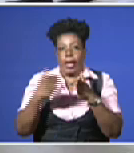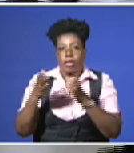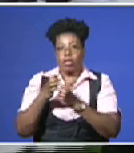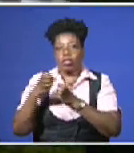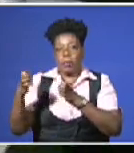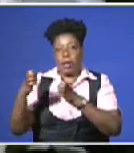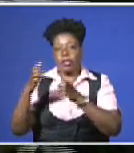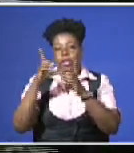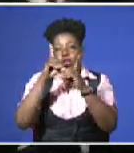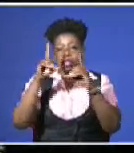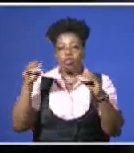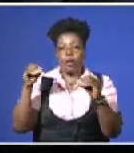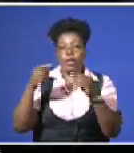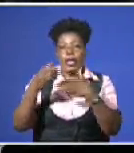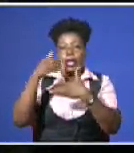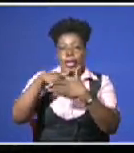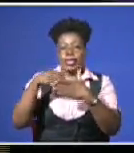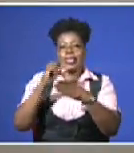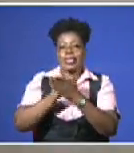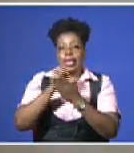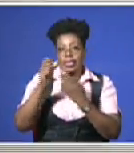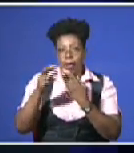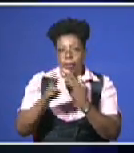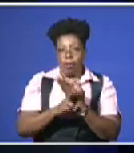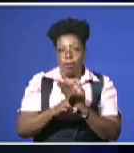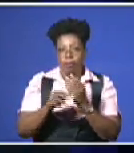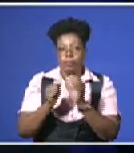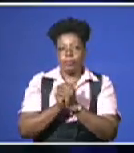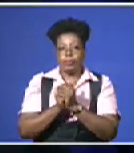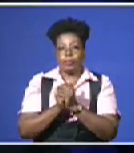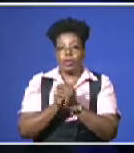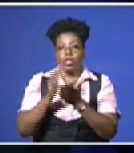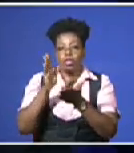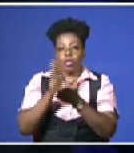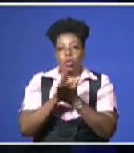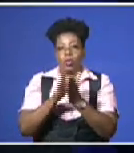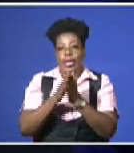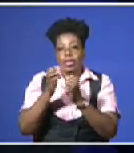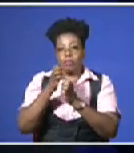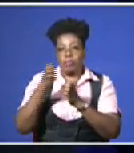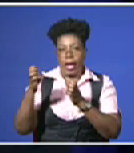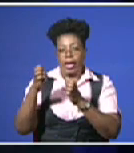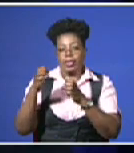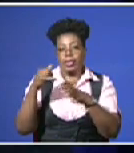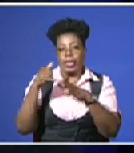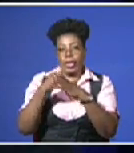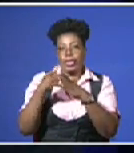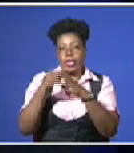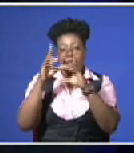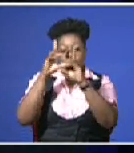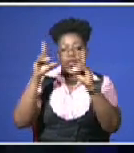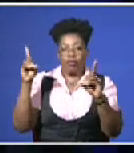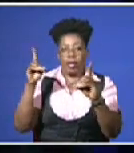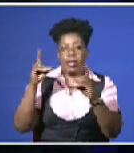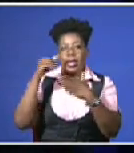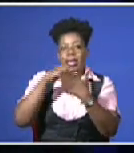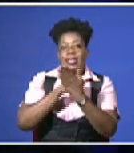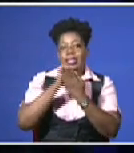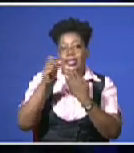degree offerings come September. The institute expects to expand its degree offerings in